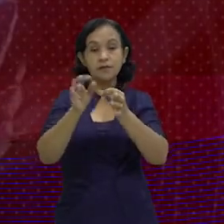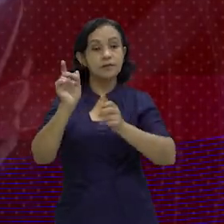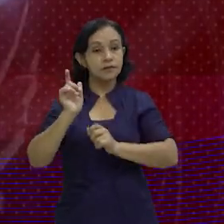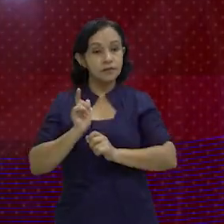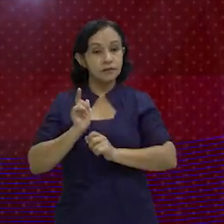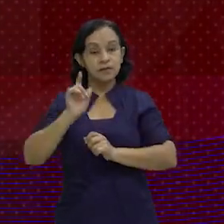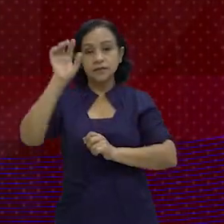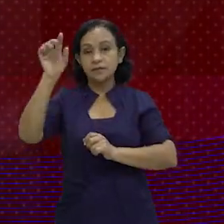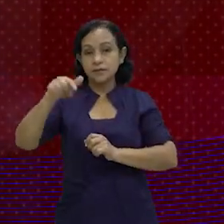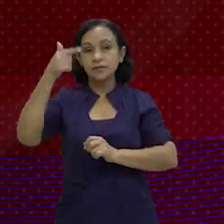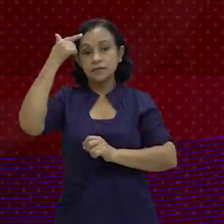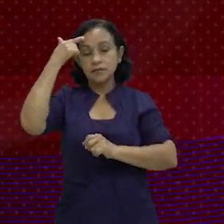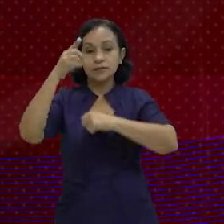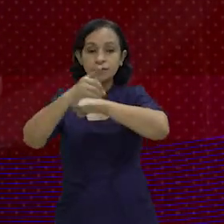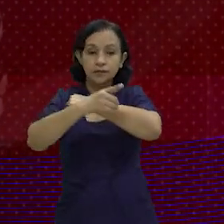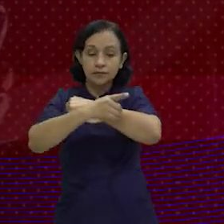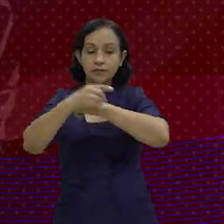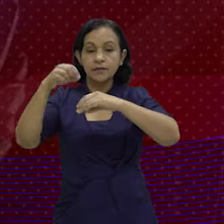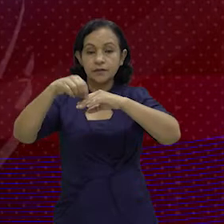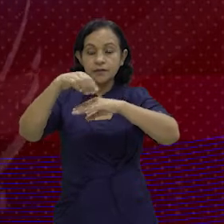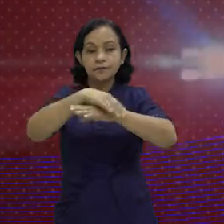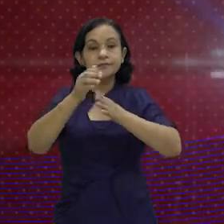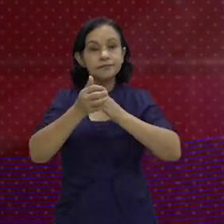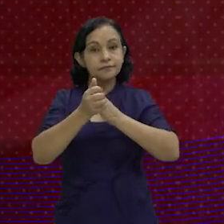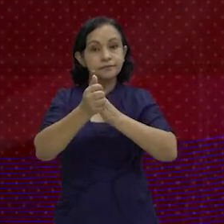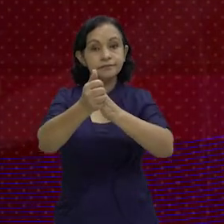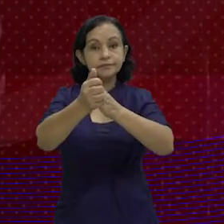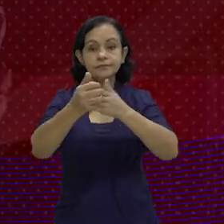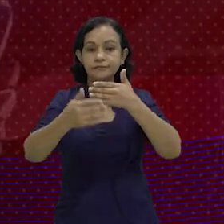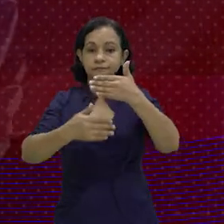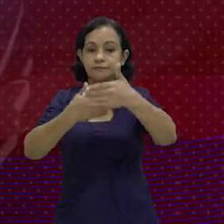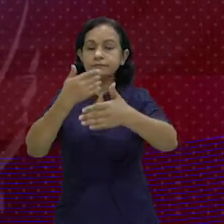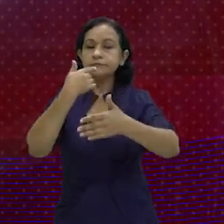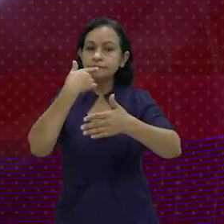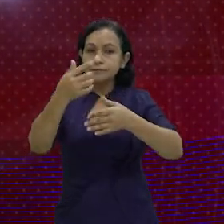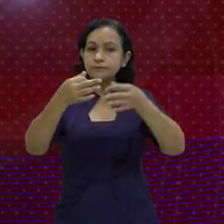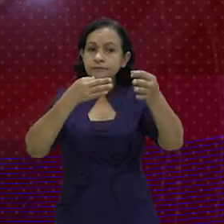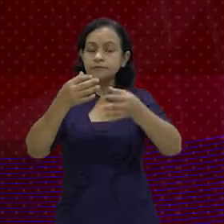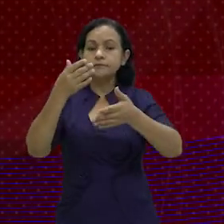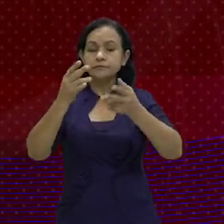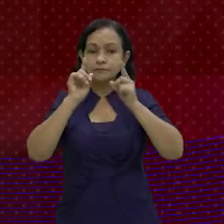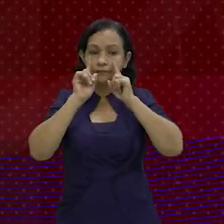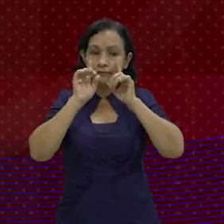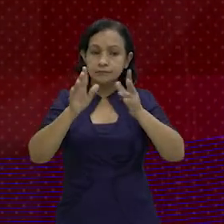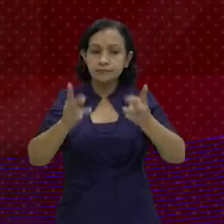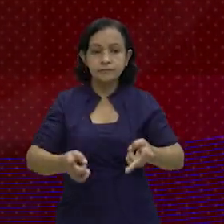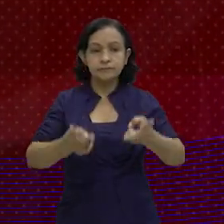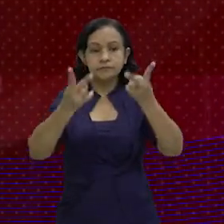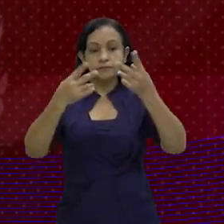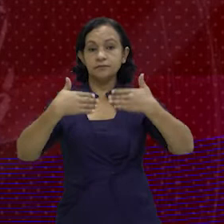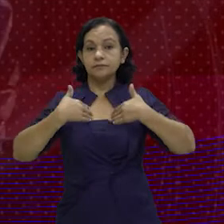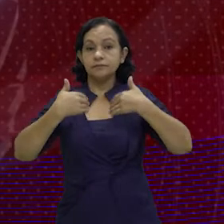has our president, our colleague Rosario, who has been very insisting in the care of the life, health,